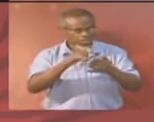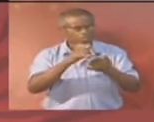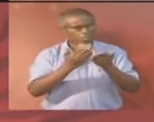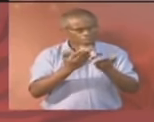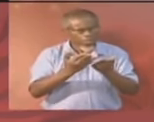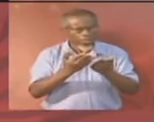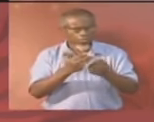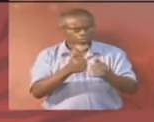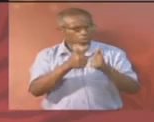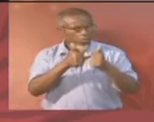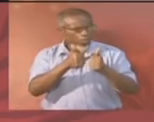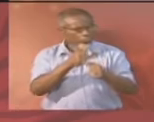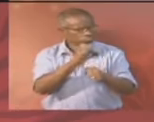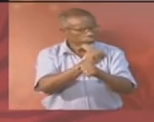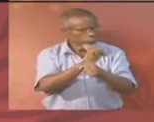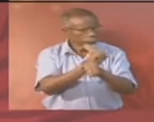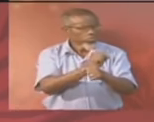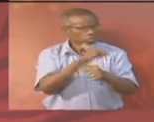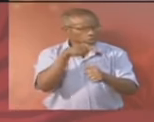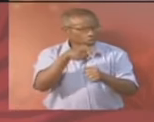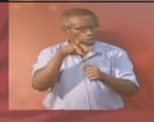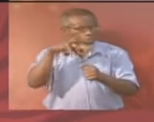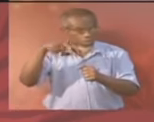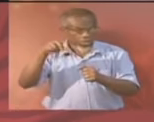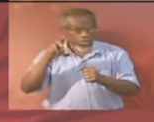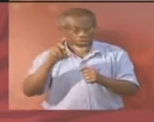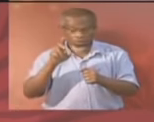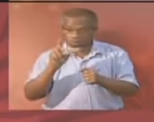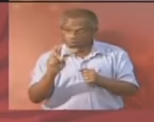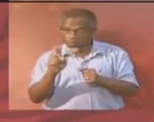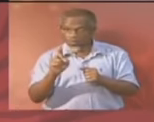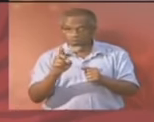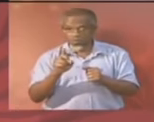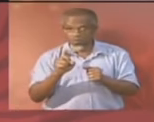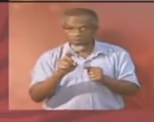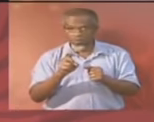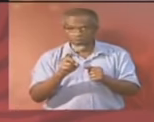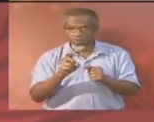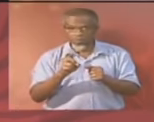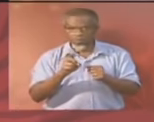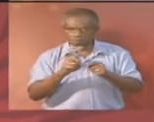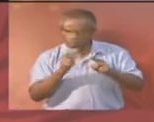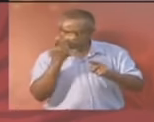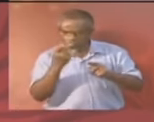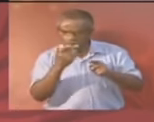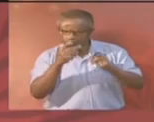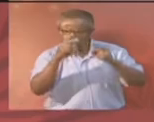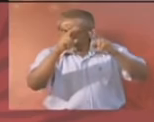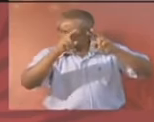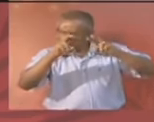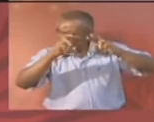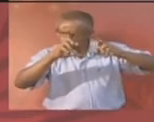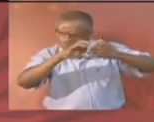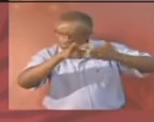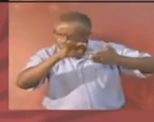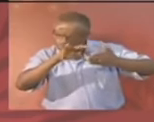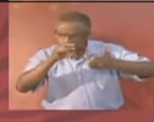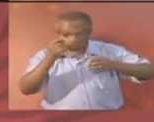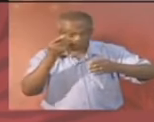recent scientific article, for example, this one is not yet peer-reviewed, showed very good evidence that antibodies from people who